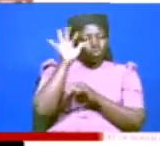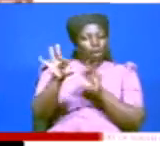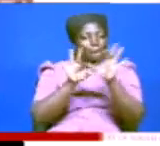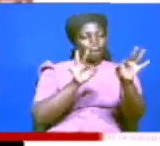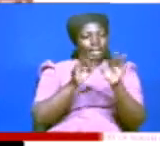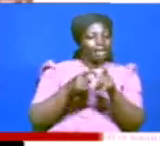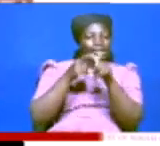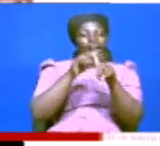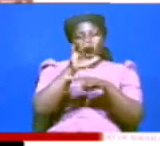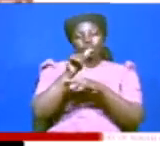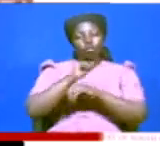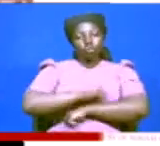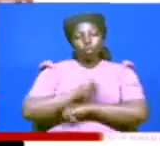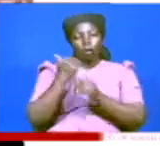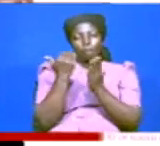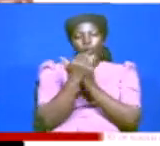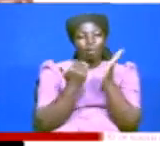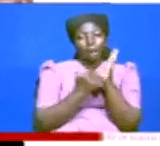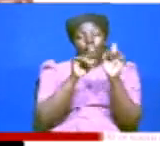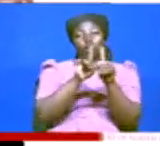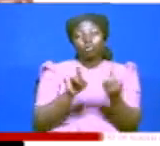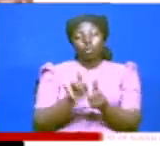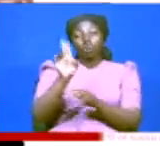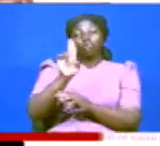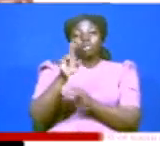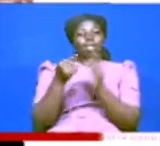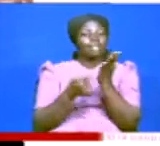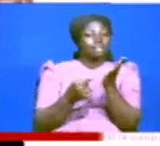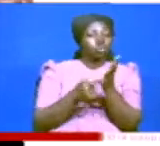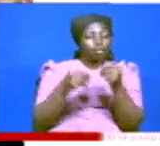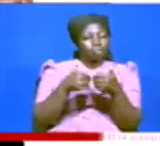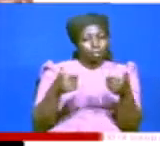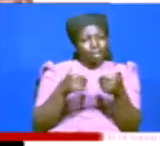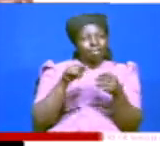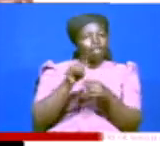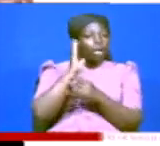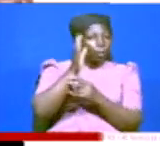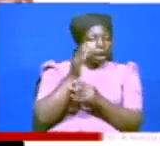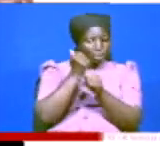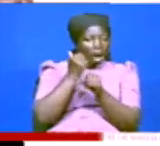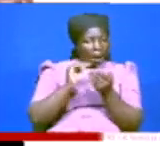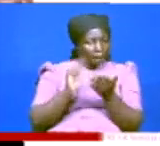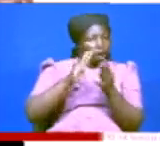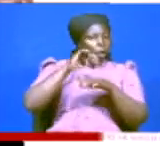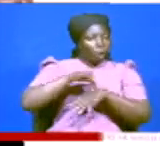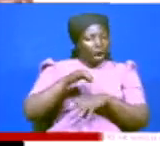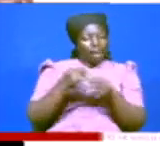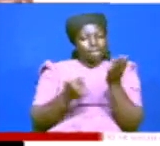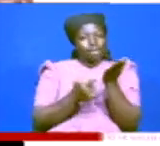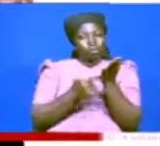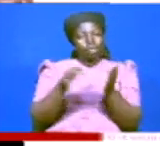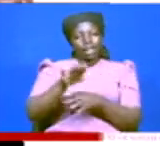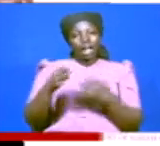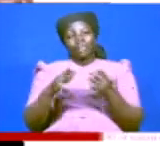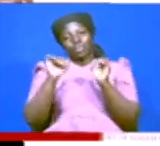programs but also deploying the digital space talanta hella will run largely on the digital platform where you can